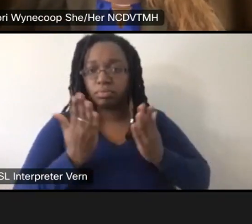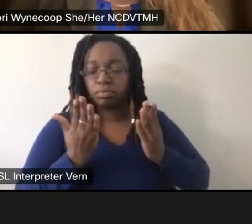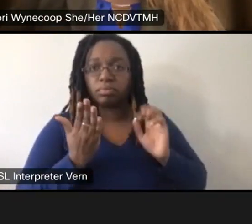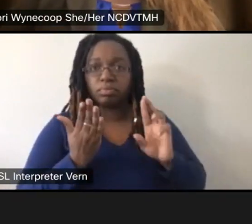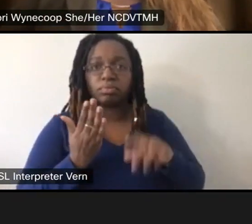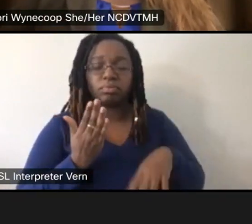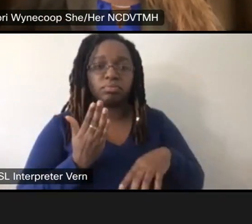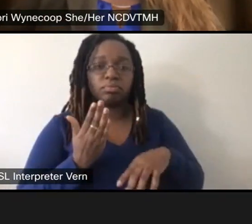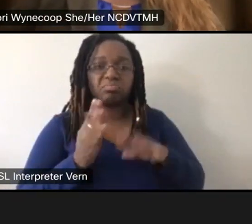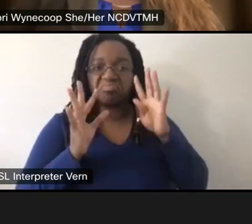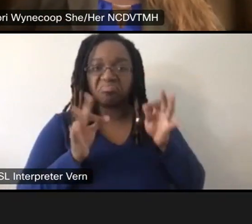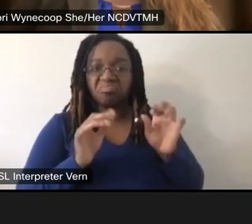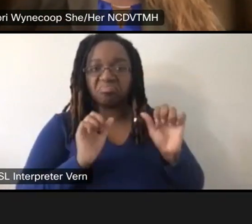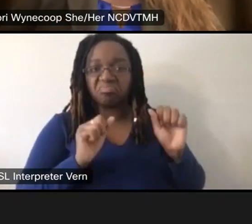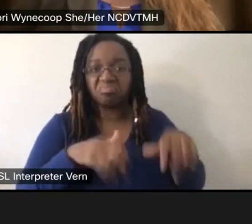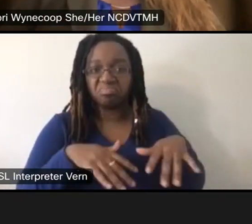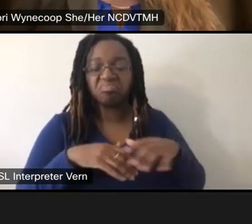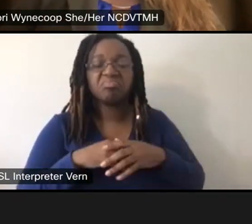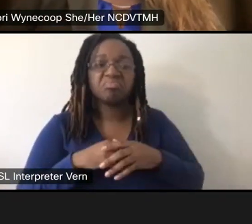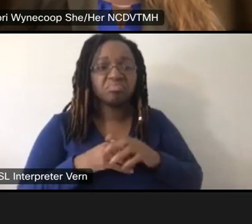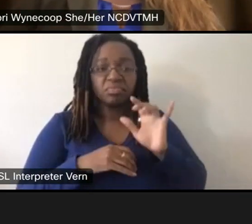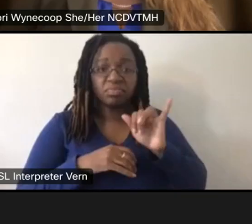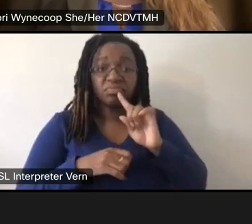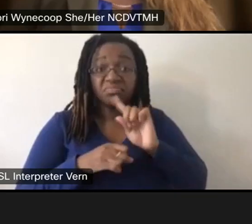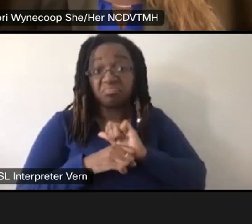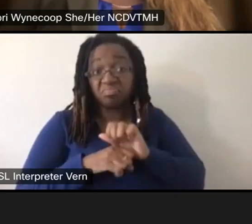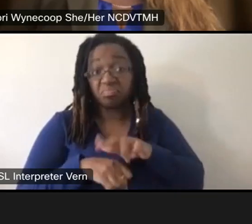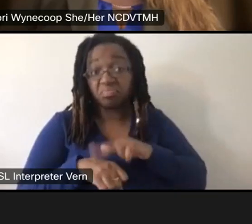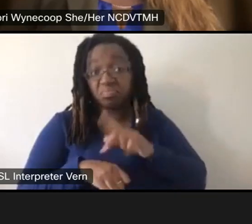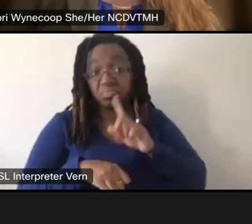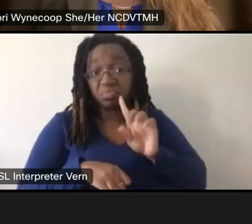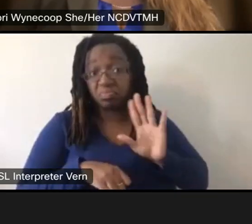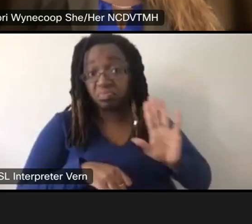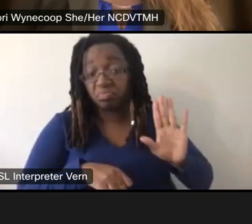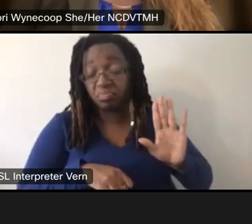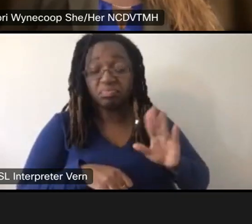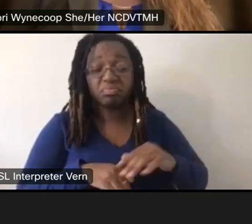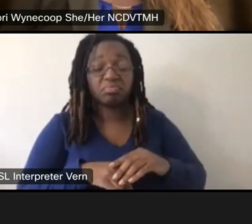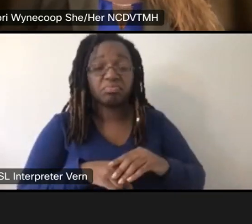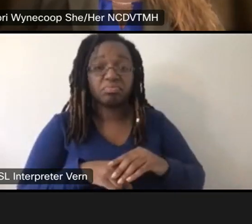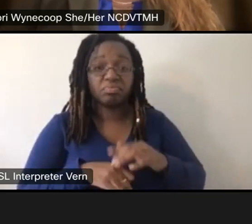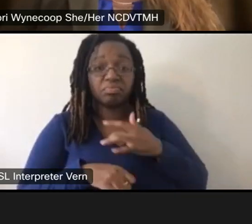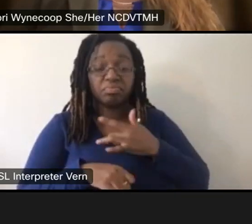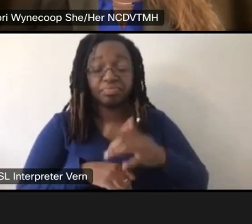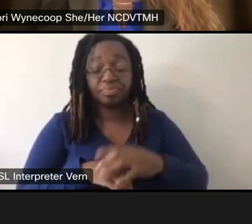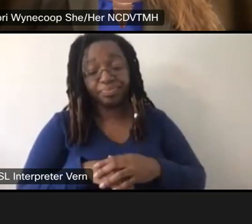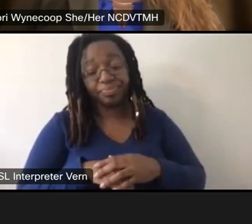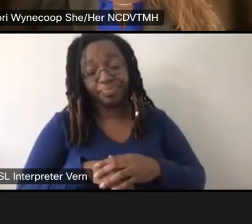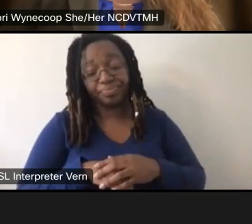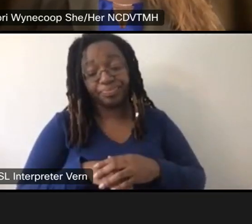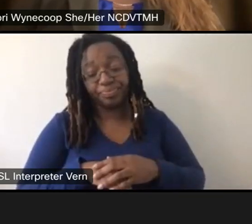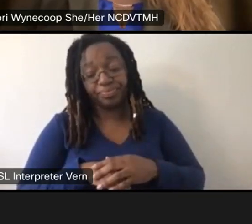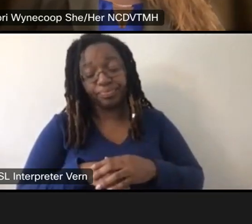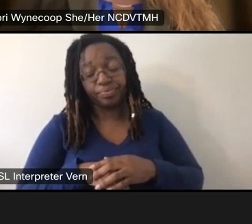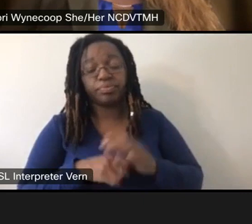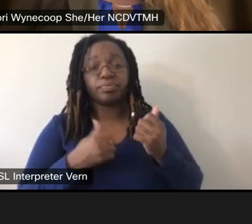not to, which was perfectly normal from where I come from. And so, really being intentional